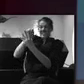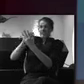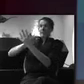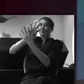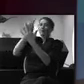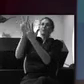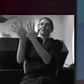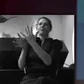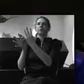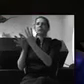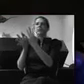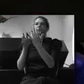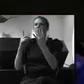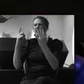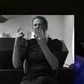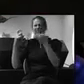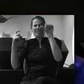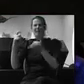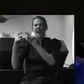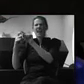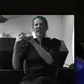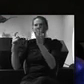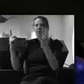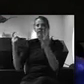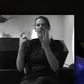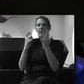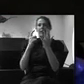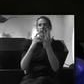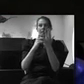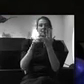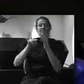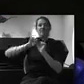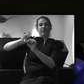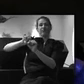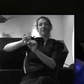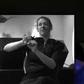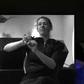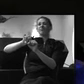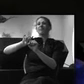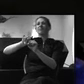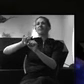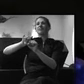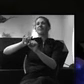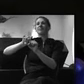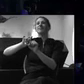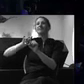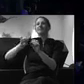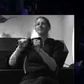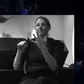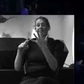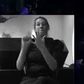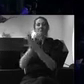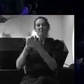bacteria, and other enemy cells to enter a healthy cell by blocking the entrance of the cell surface.